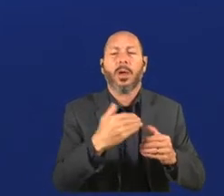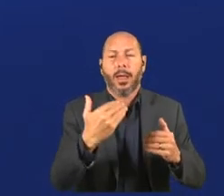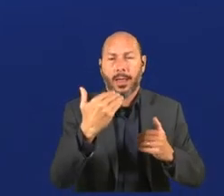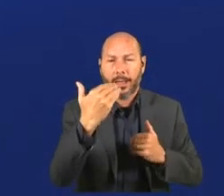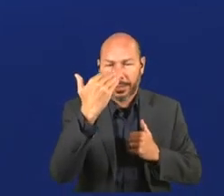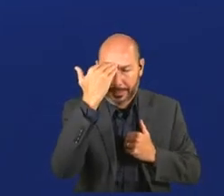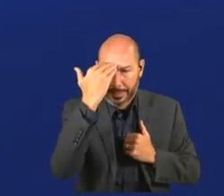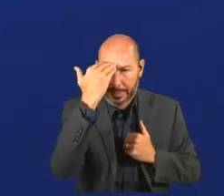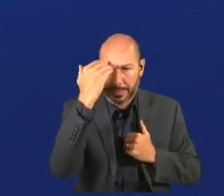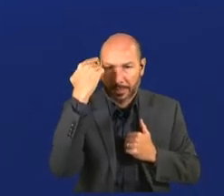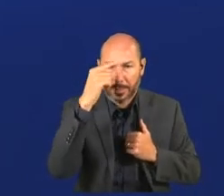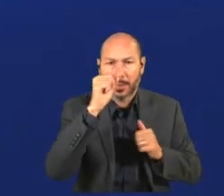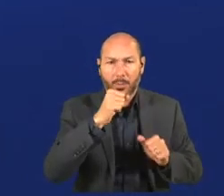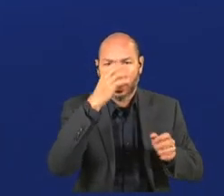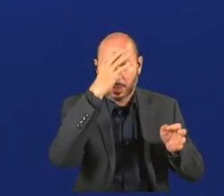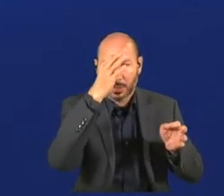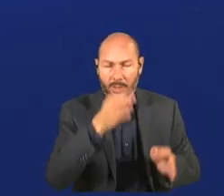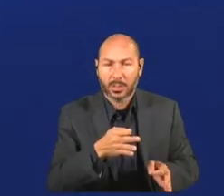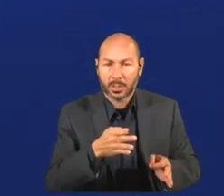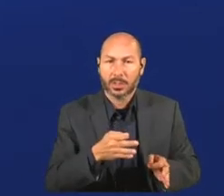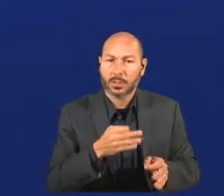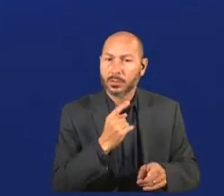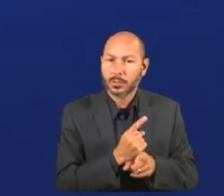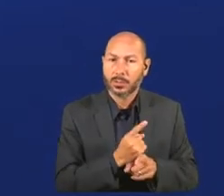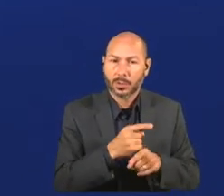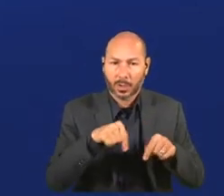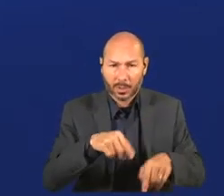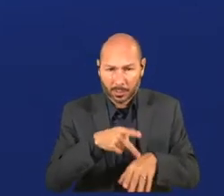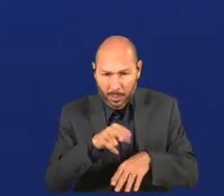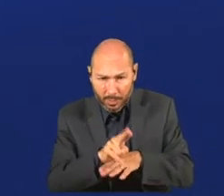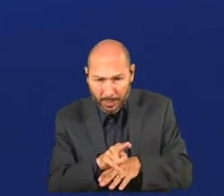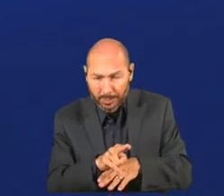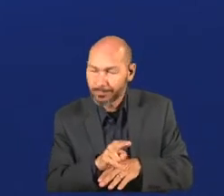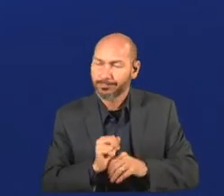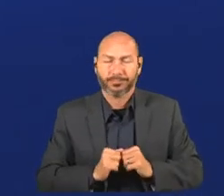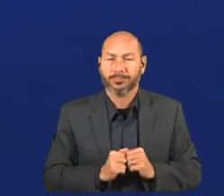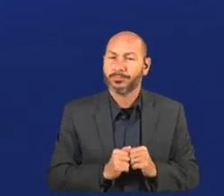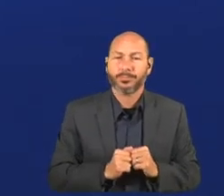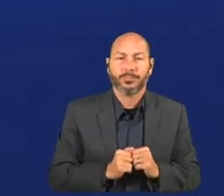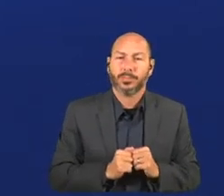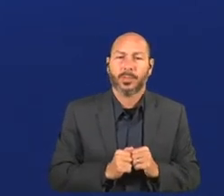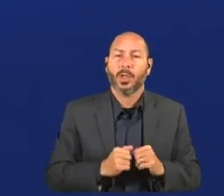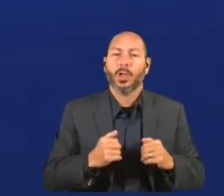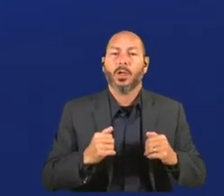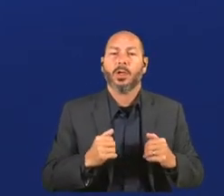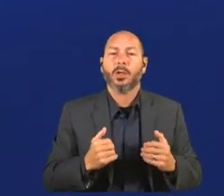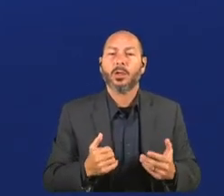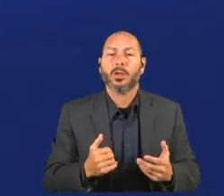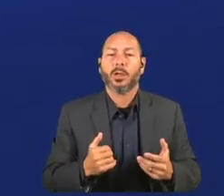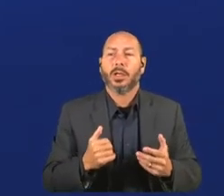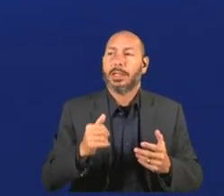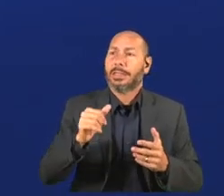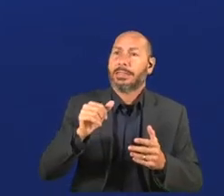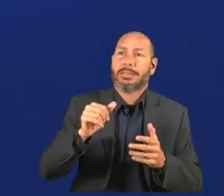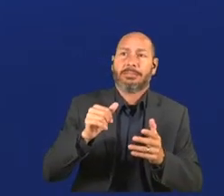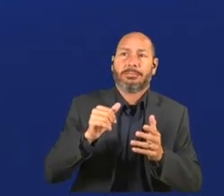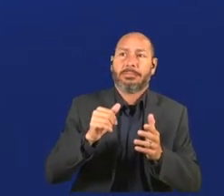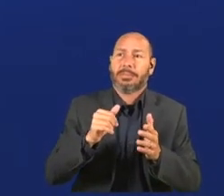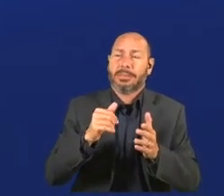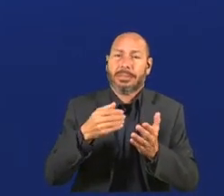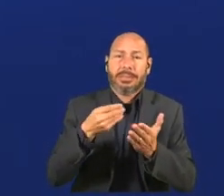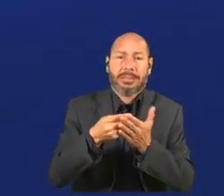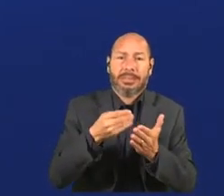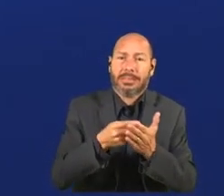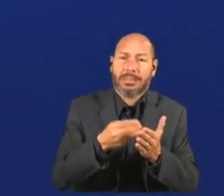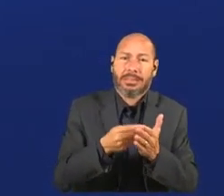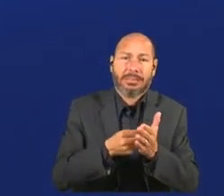decisions. Let's face it, in Puerto Rico, that does not happen. We do not have in Puerto Rico, after tens of millions of dollars invested in